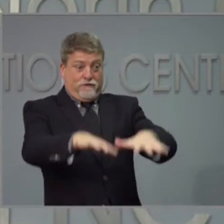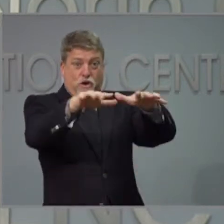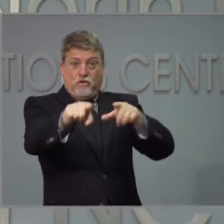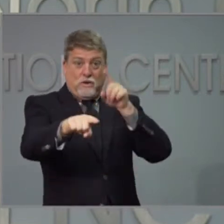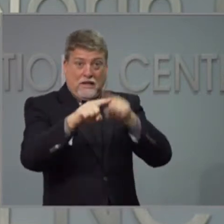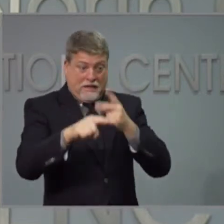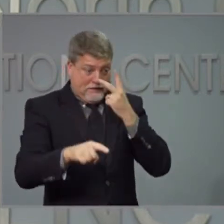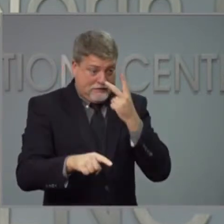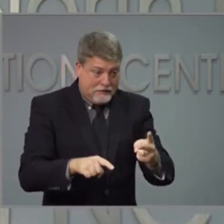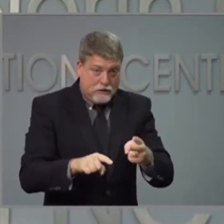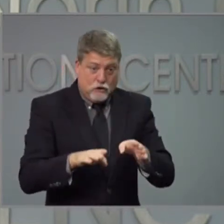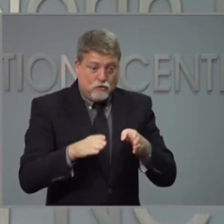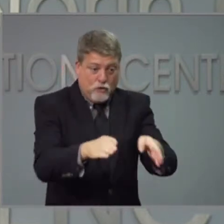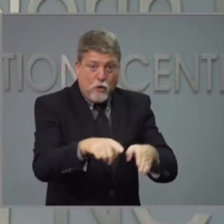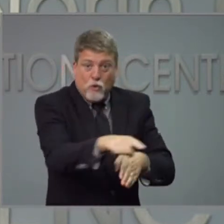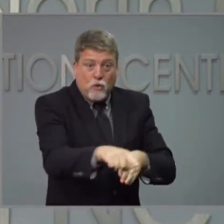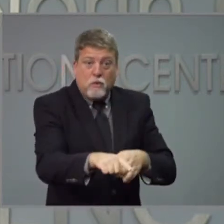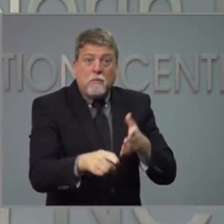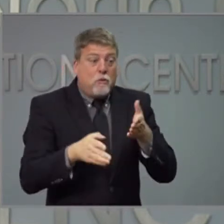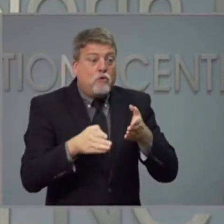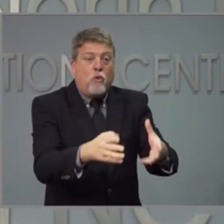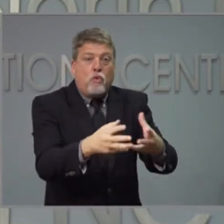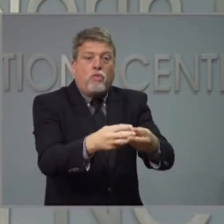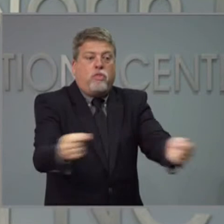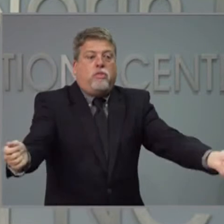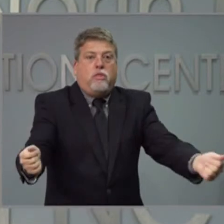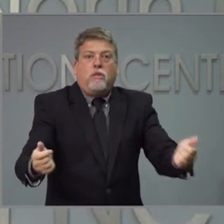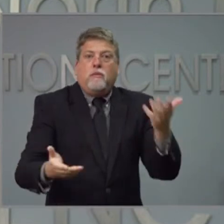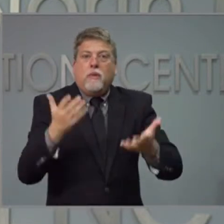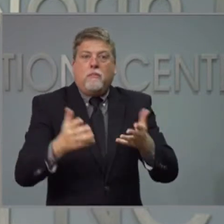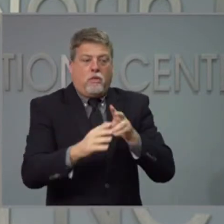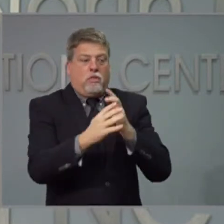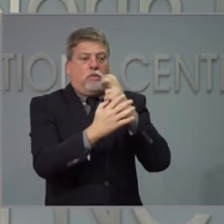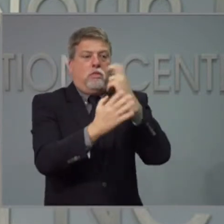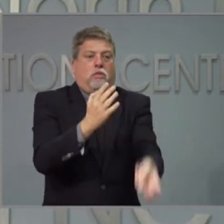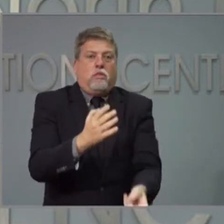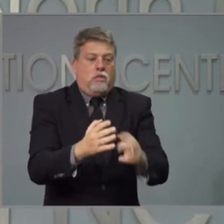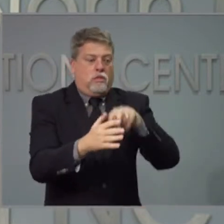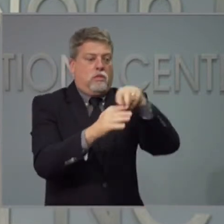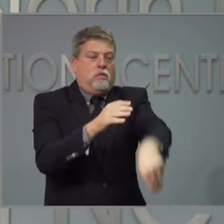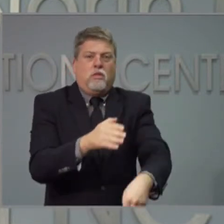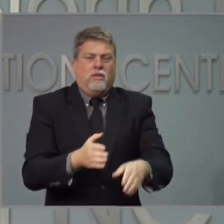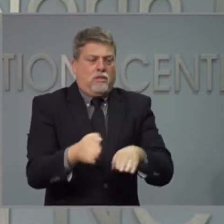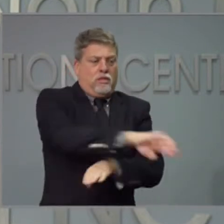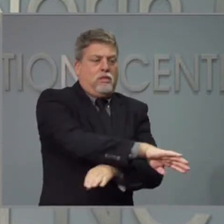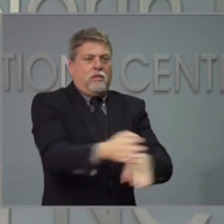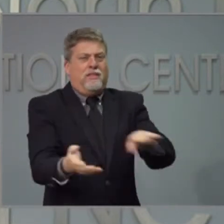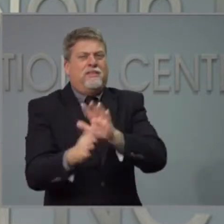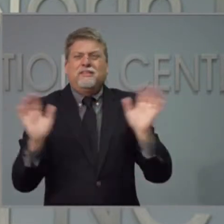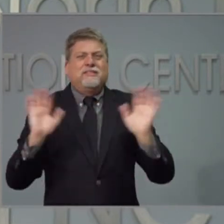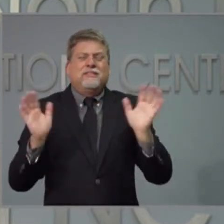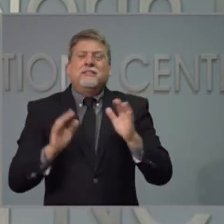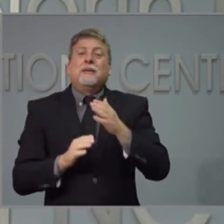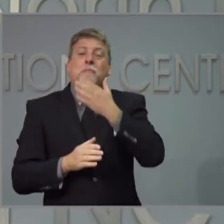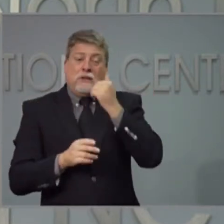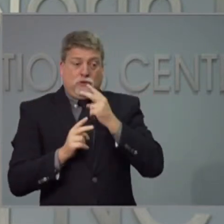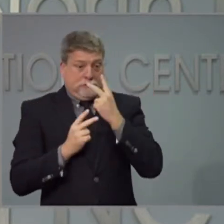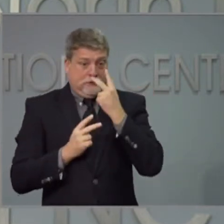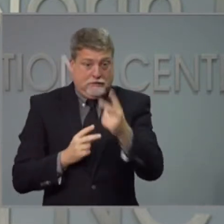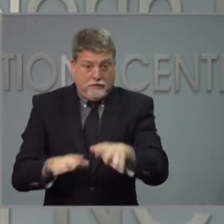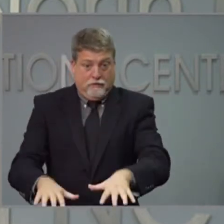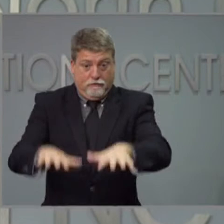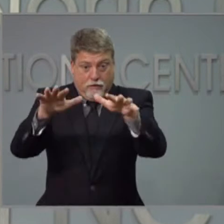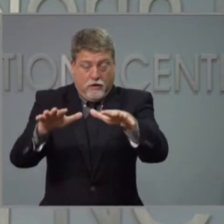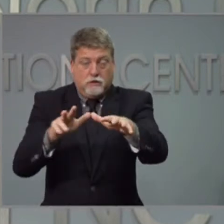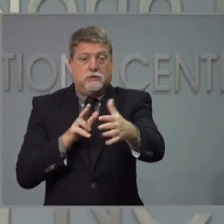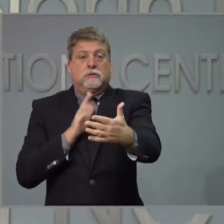or could be swept away in the current. Please remember, turn around, don't drown. Local states of emergency have been declared today